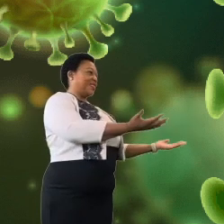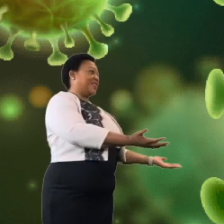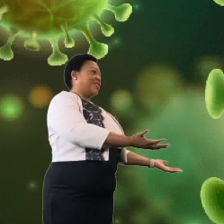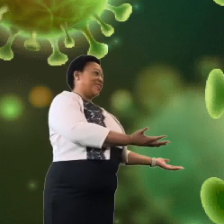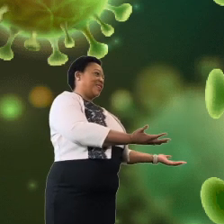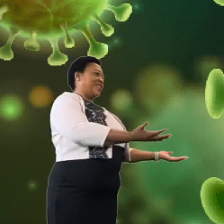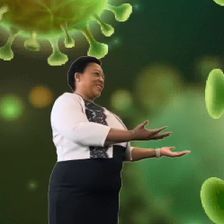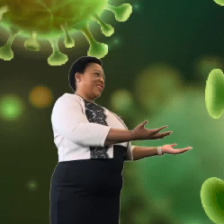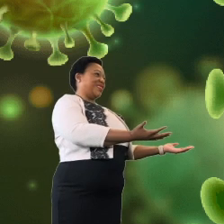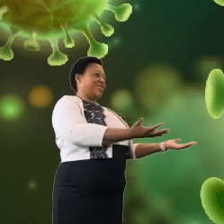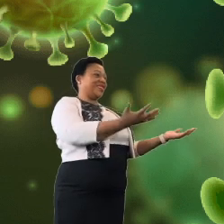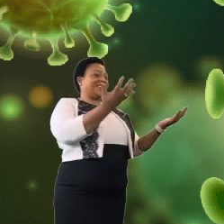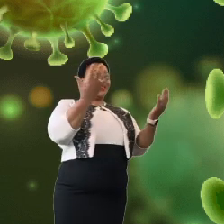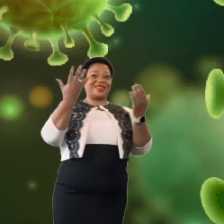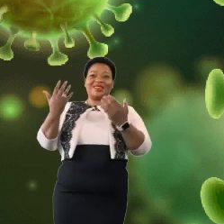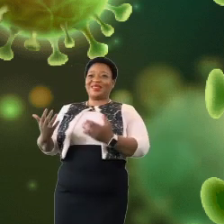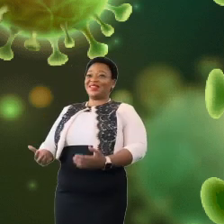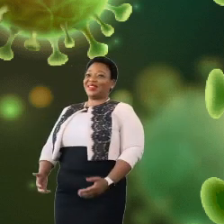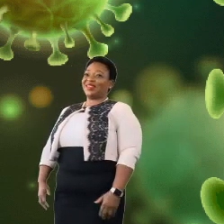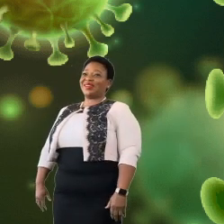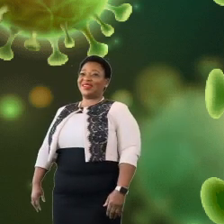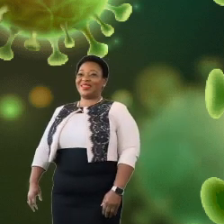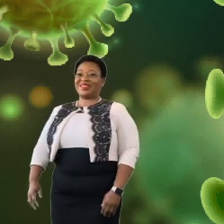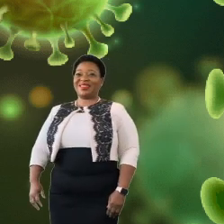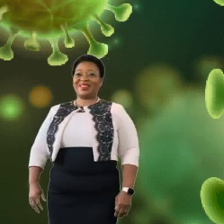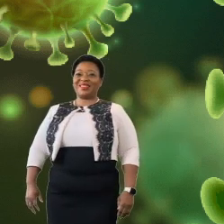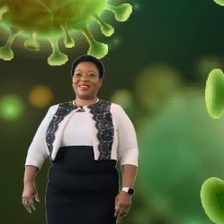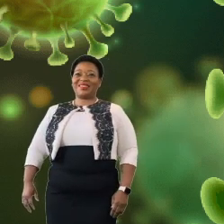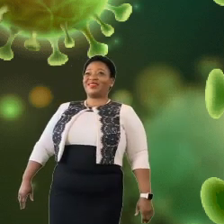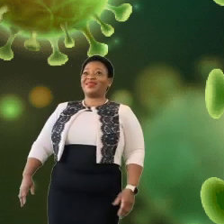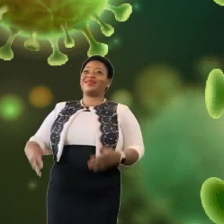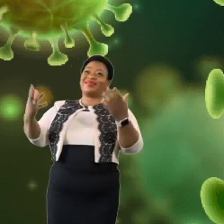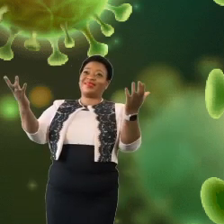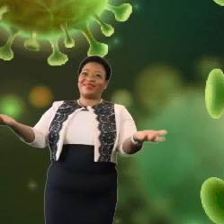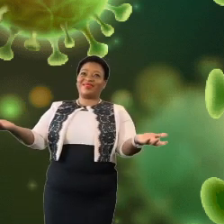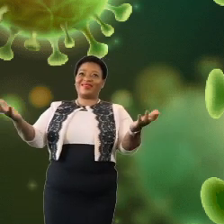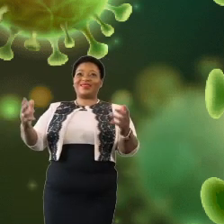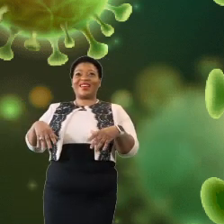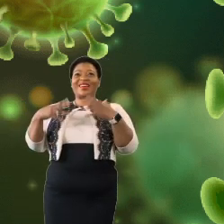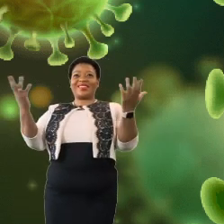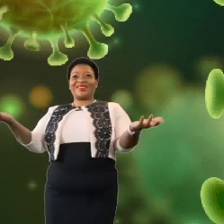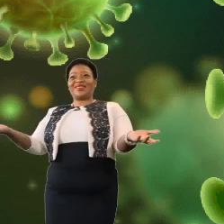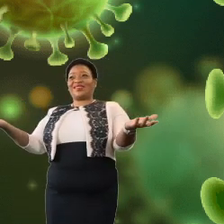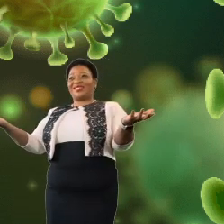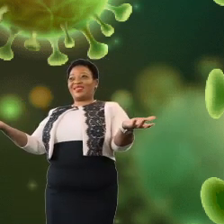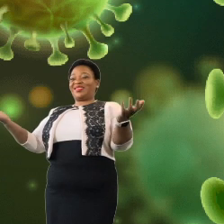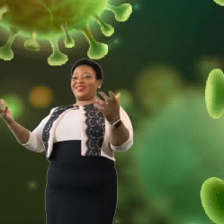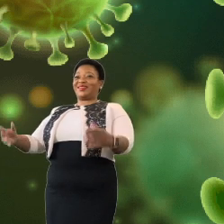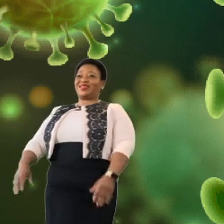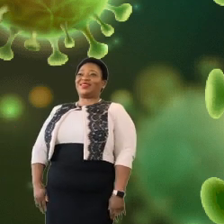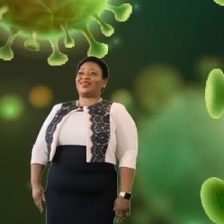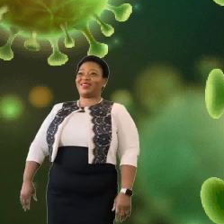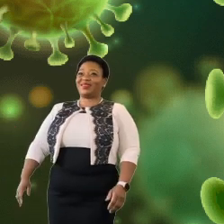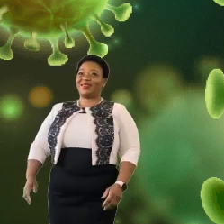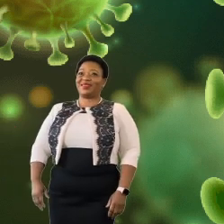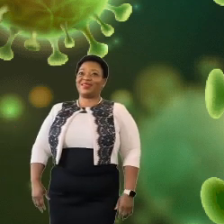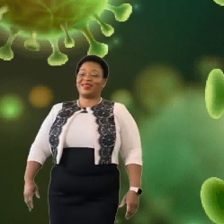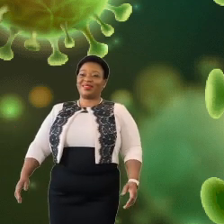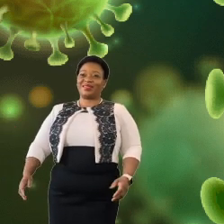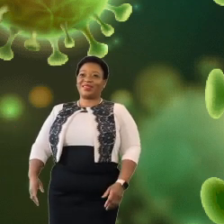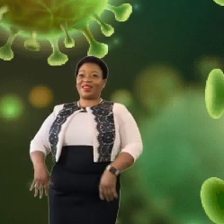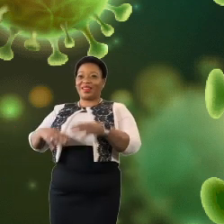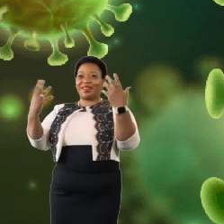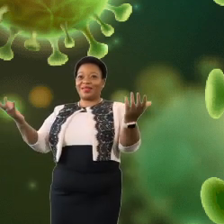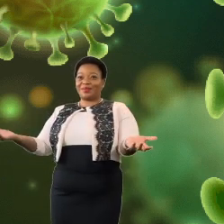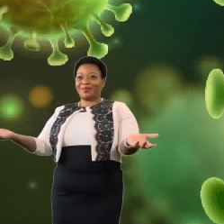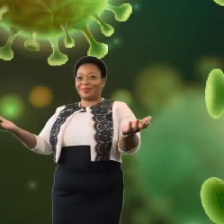The function of the work stream will therefore be, number one, we've got to have a system in place where we can register. And if I say